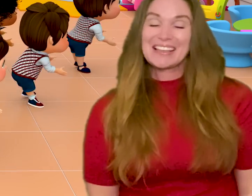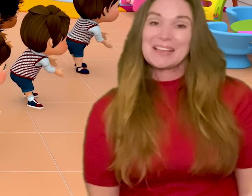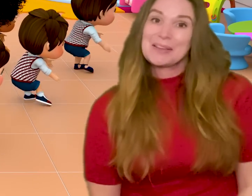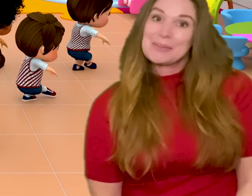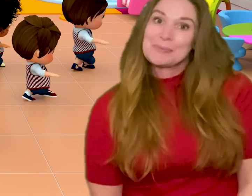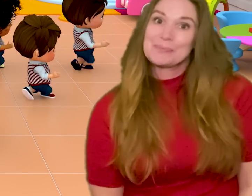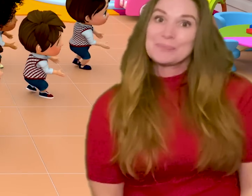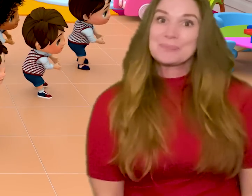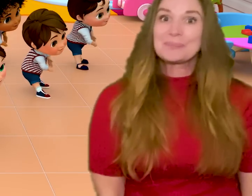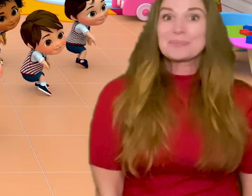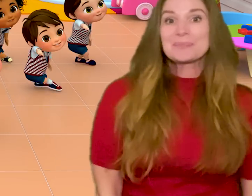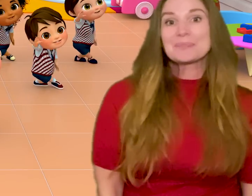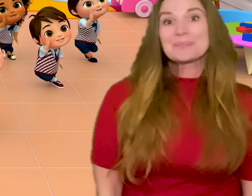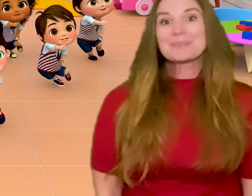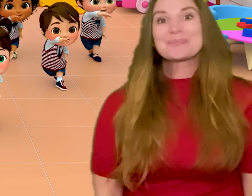trumpet